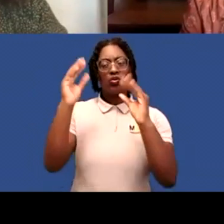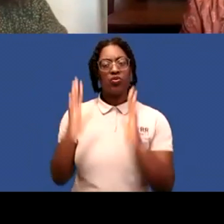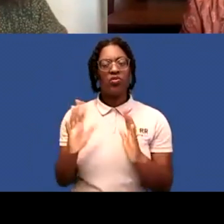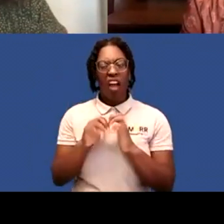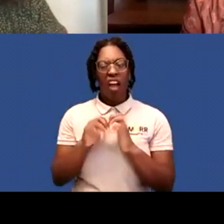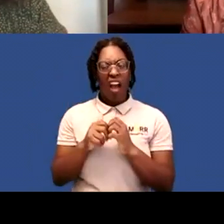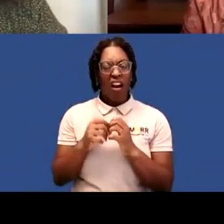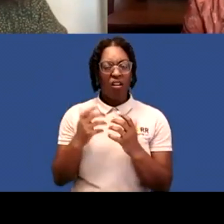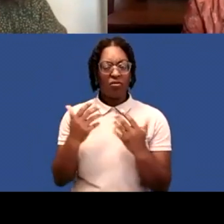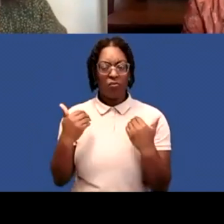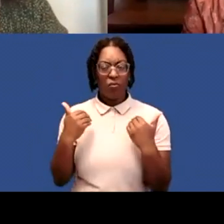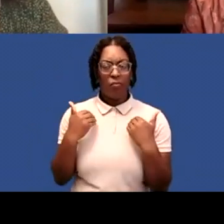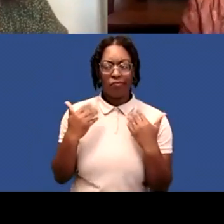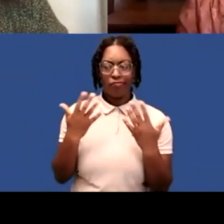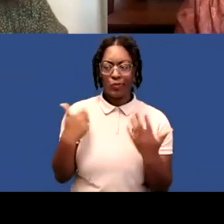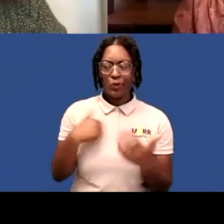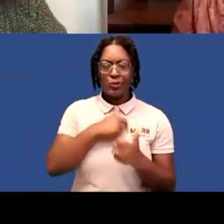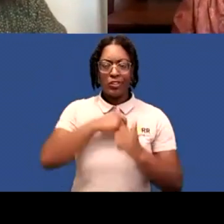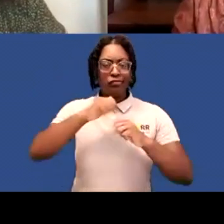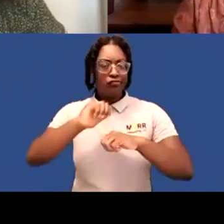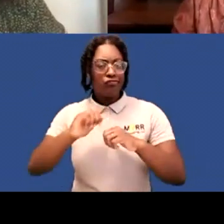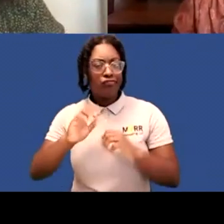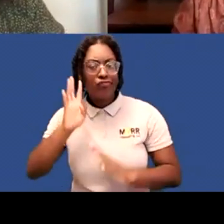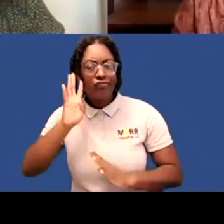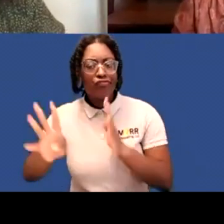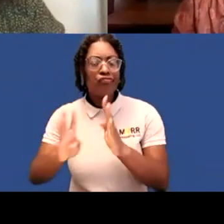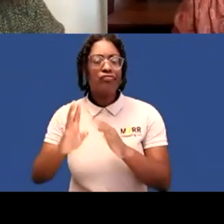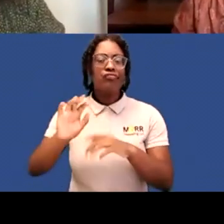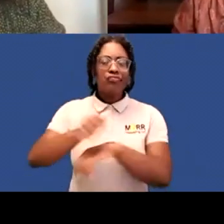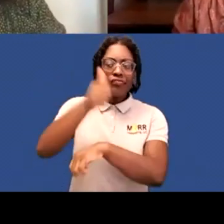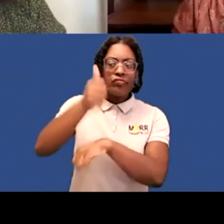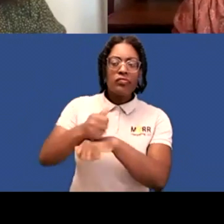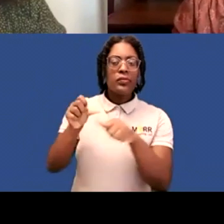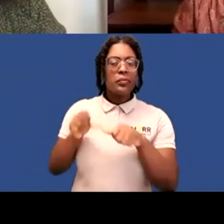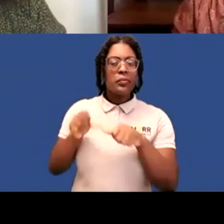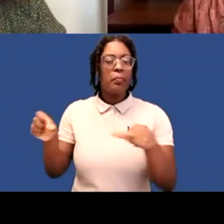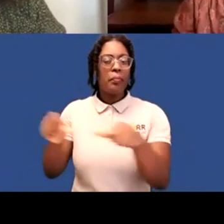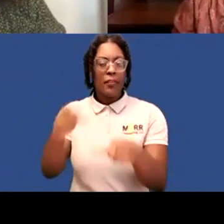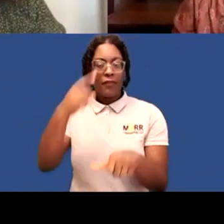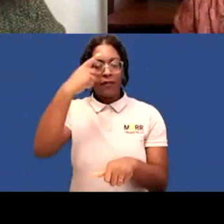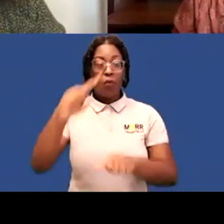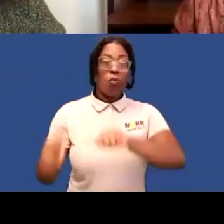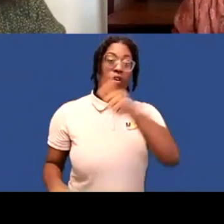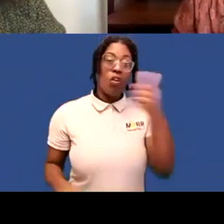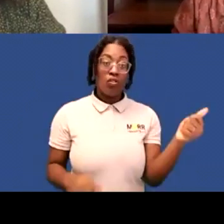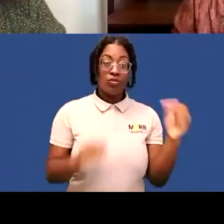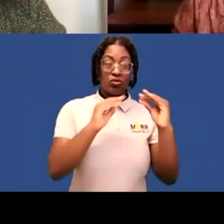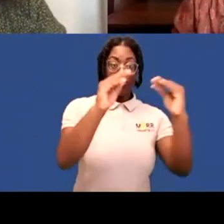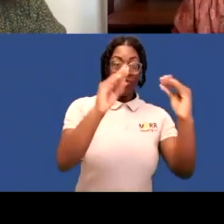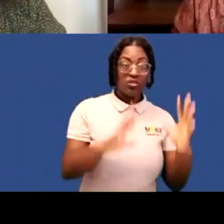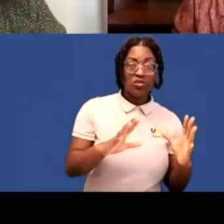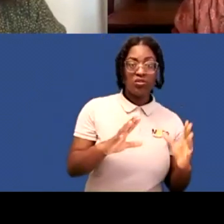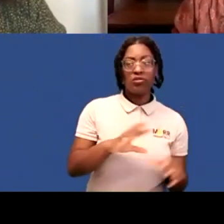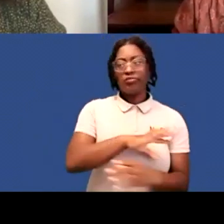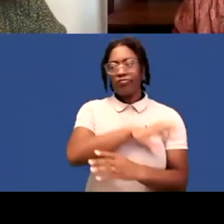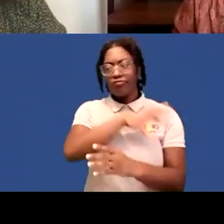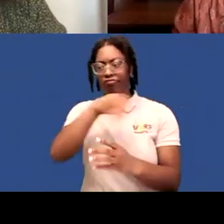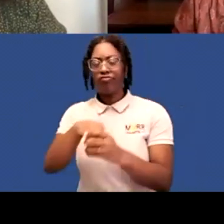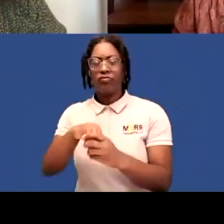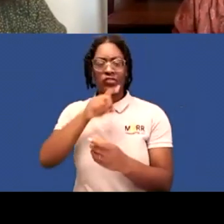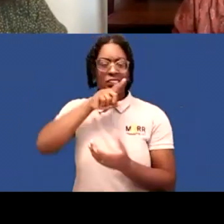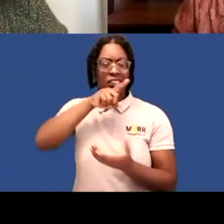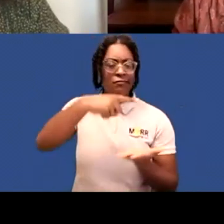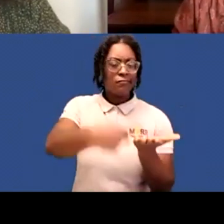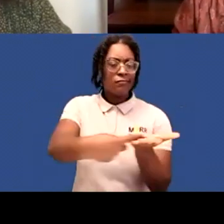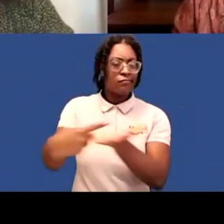have conversations about anti-racist pedagogy, but also support one another in mobilizing and organizing